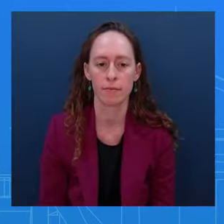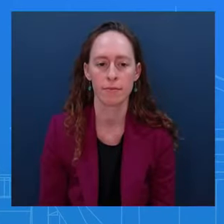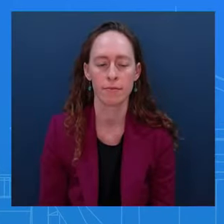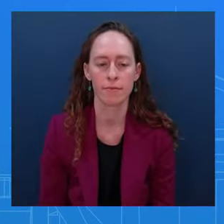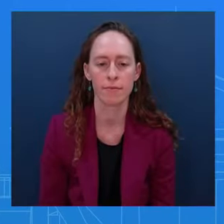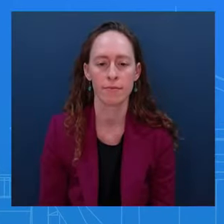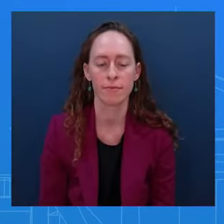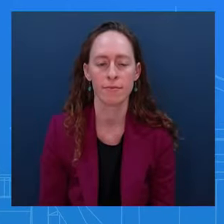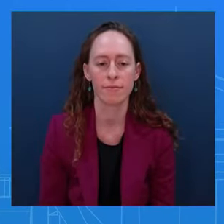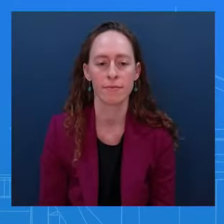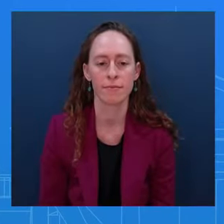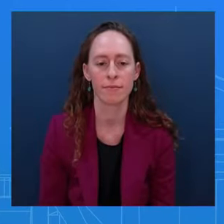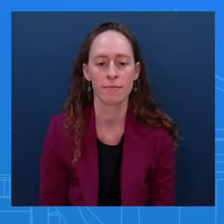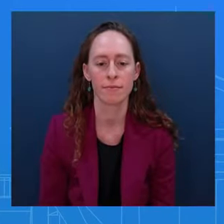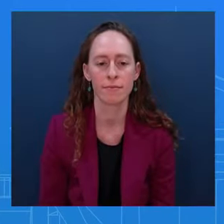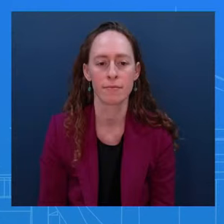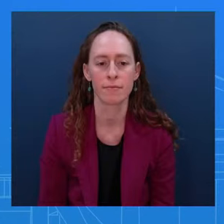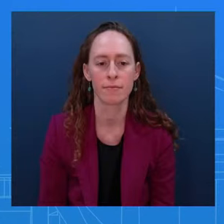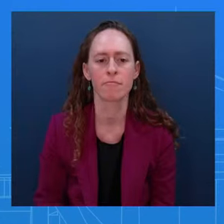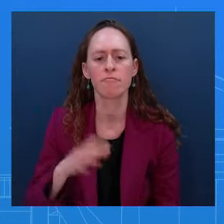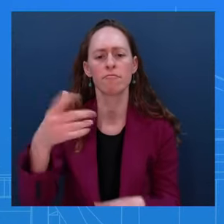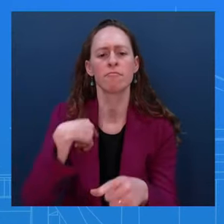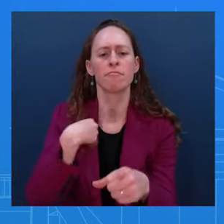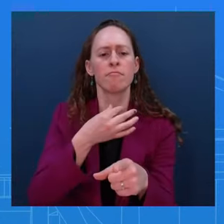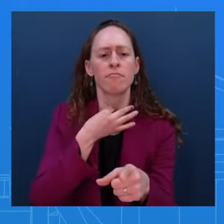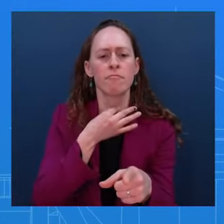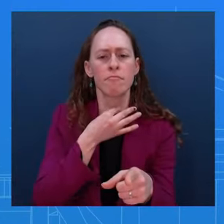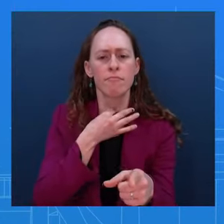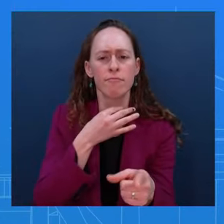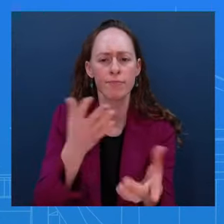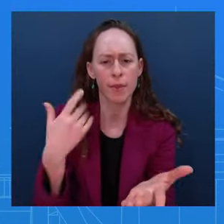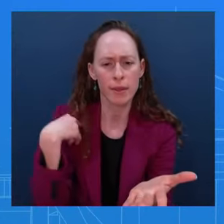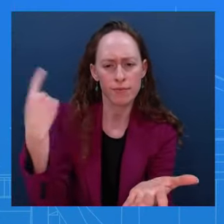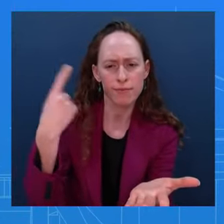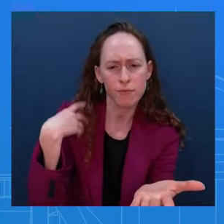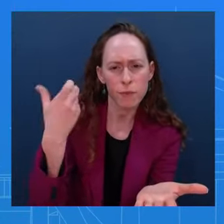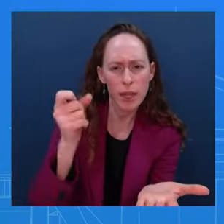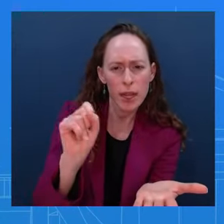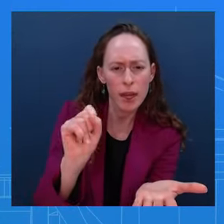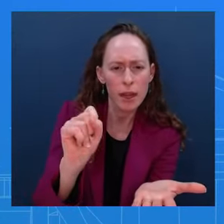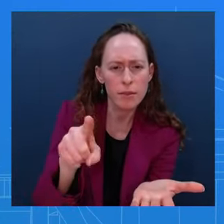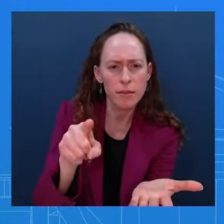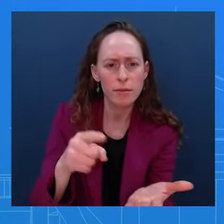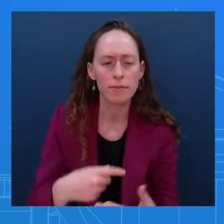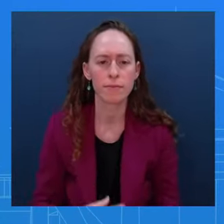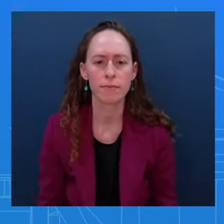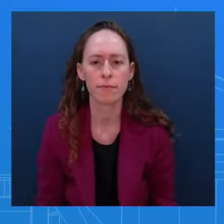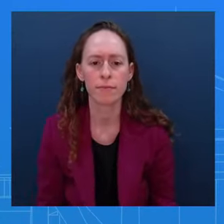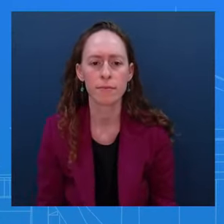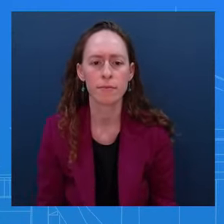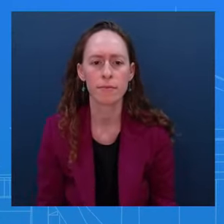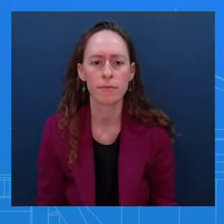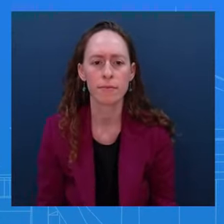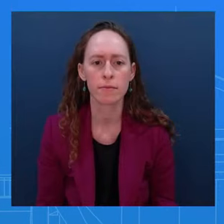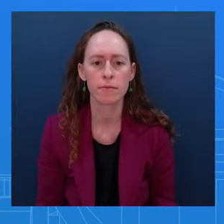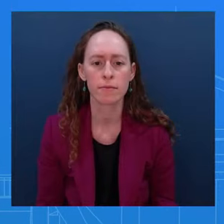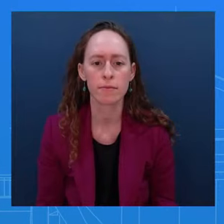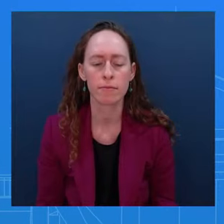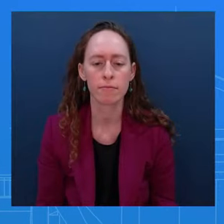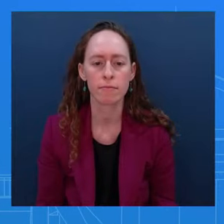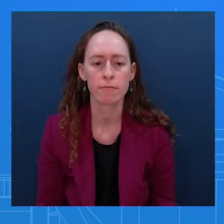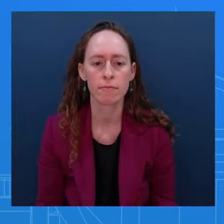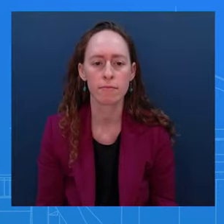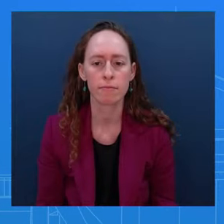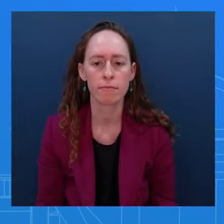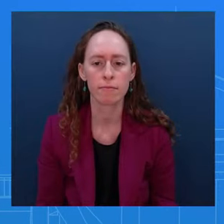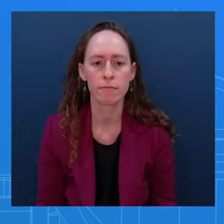relationship that the United States has had with Russia, and you say you're going to go into conversations, do you really trust Russia when it comes to the